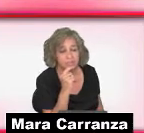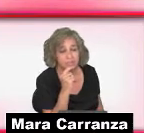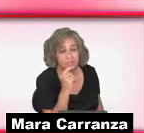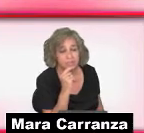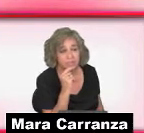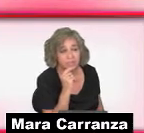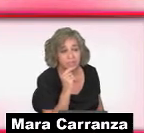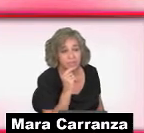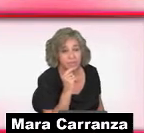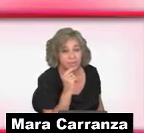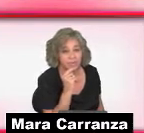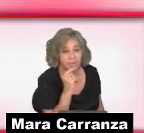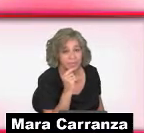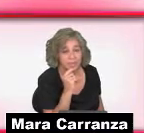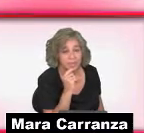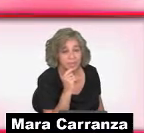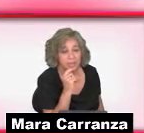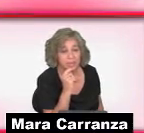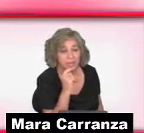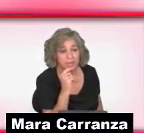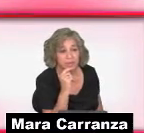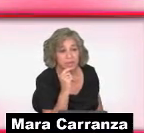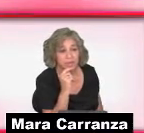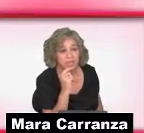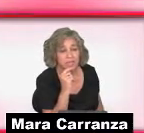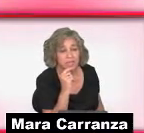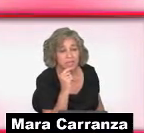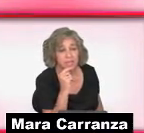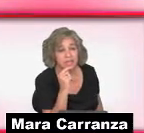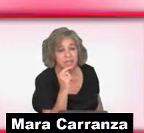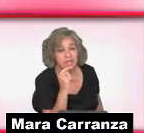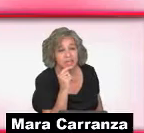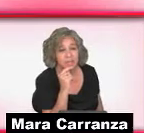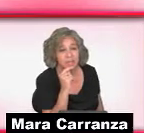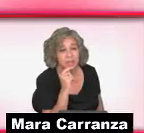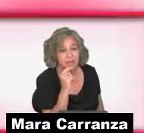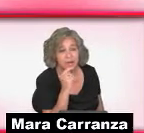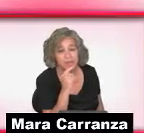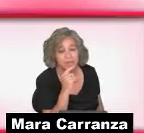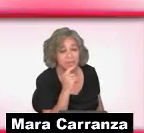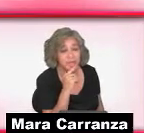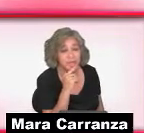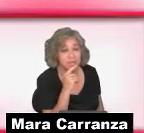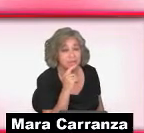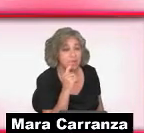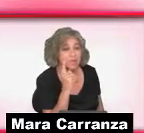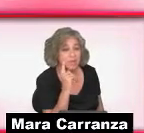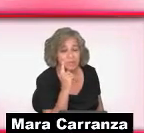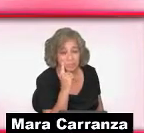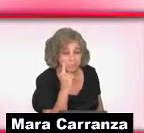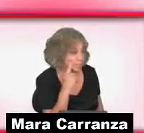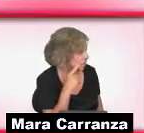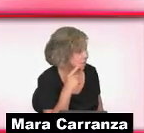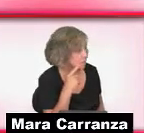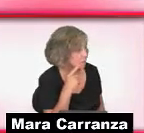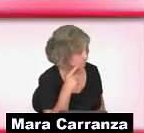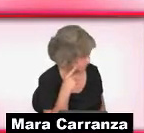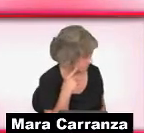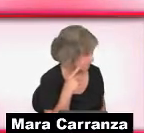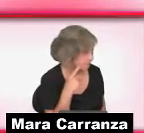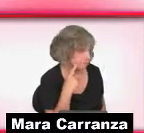them? Que desaparezcan el polígrafo, el detector de mentiras. That if they didn't have to do the polygraph, would that be okay with you?